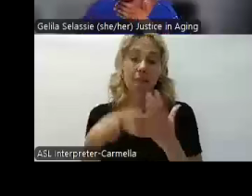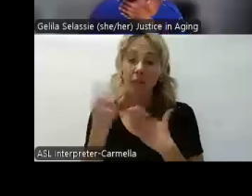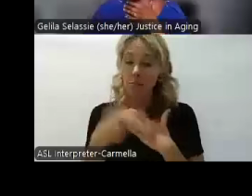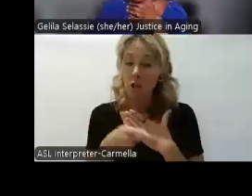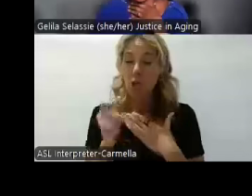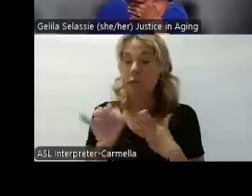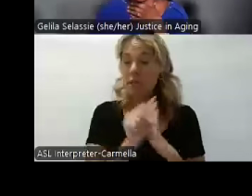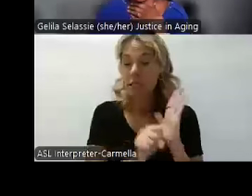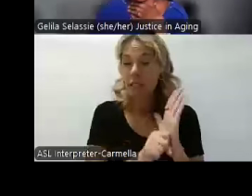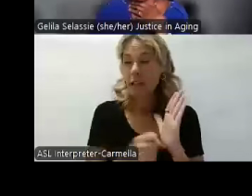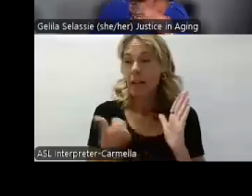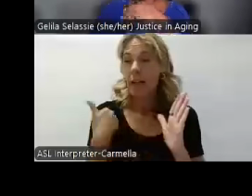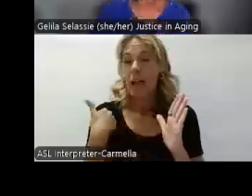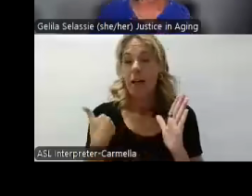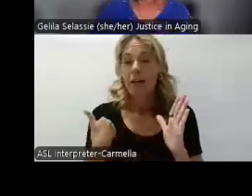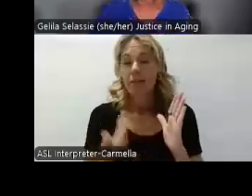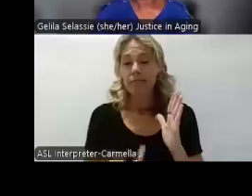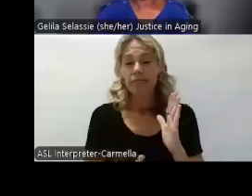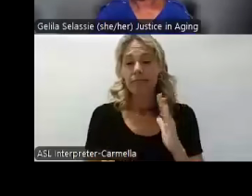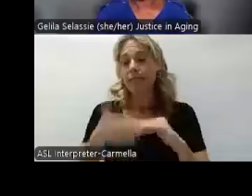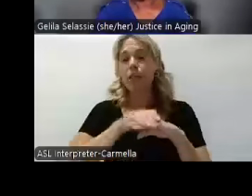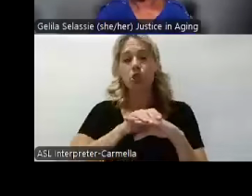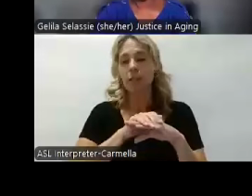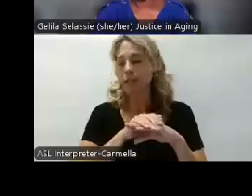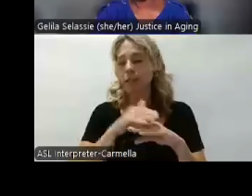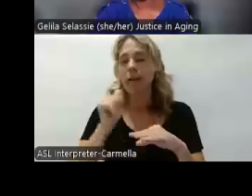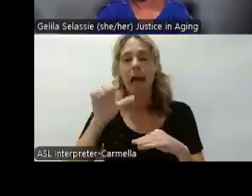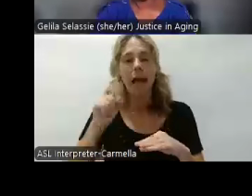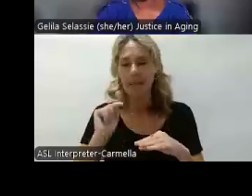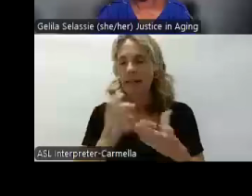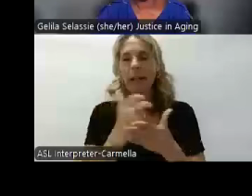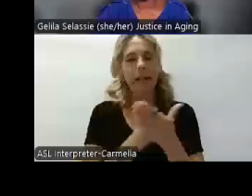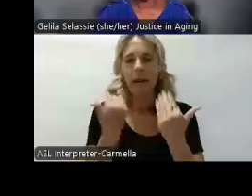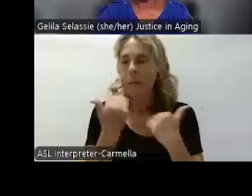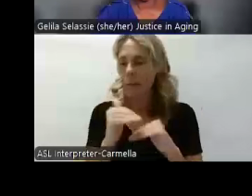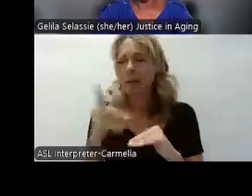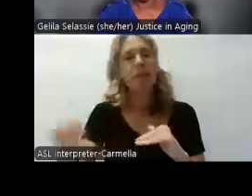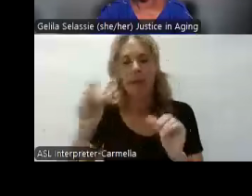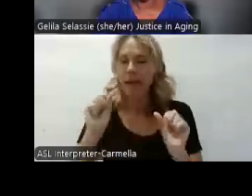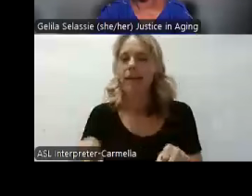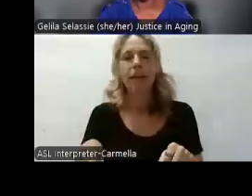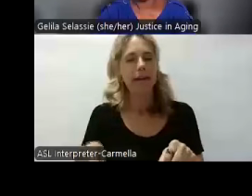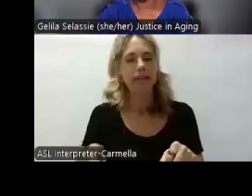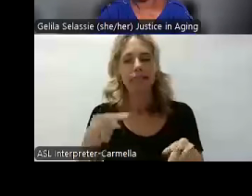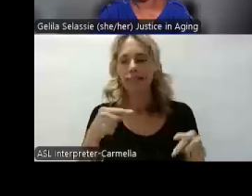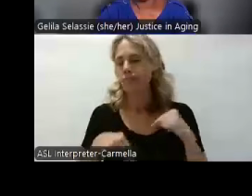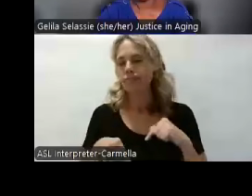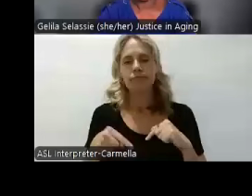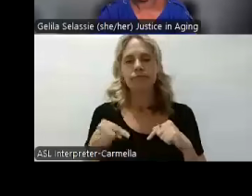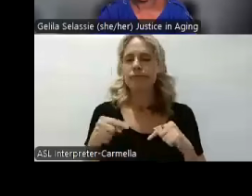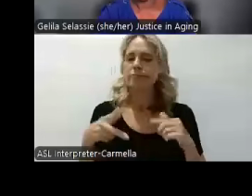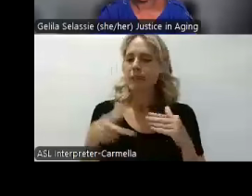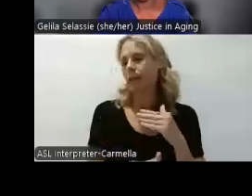have increased income or asset limits for these programs, they can choose to roll those back in order to